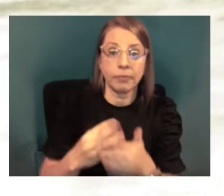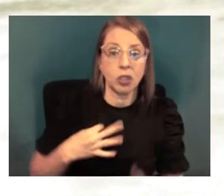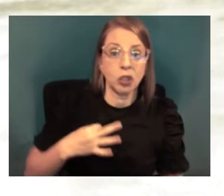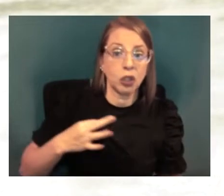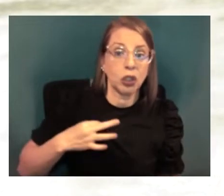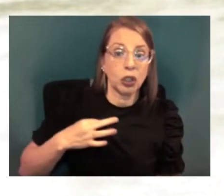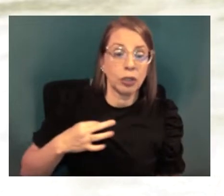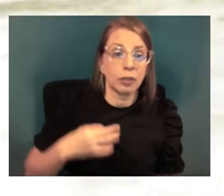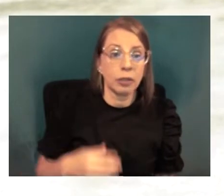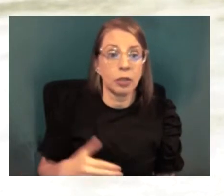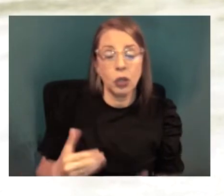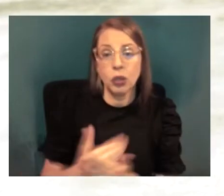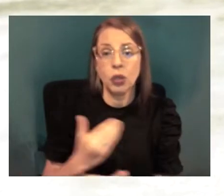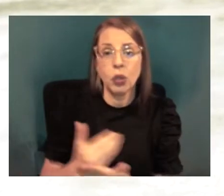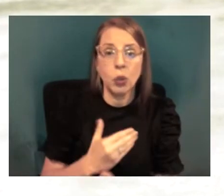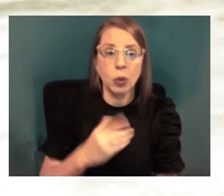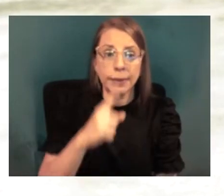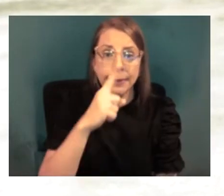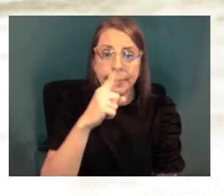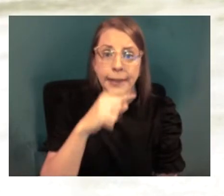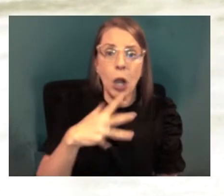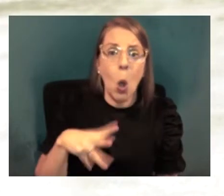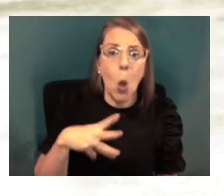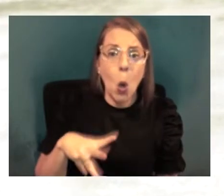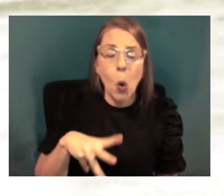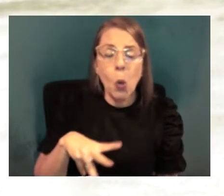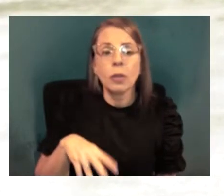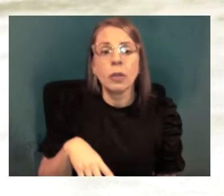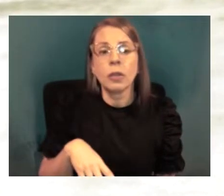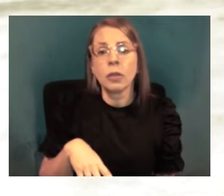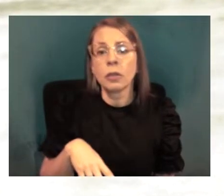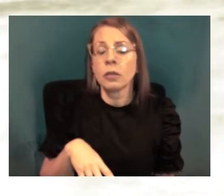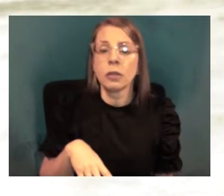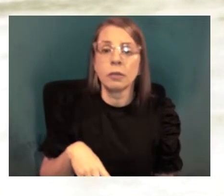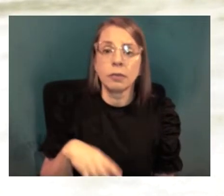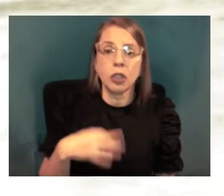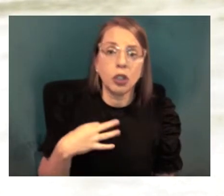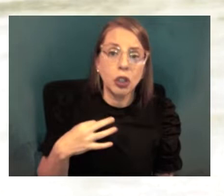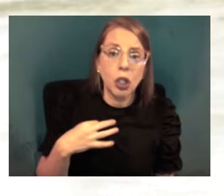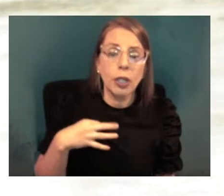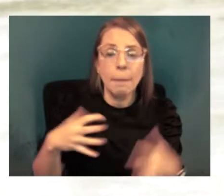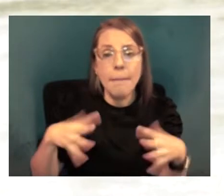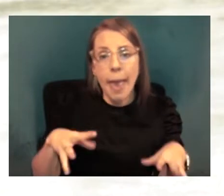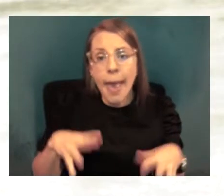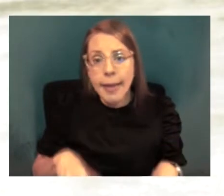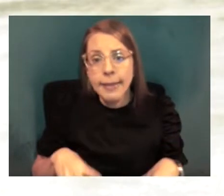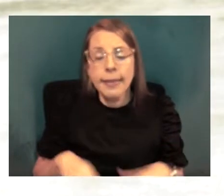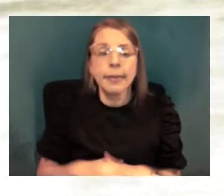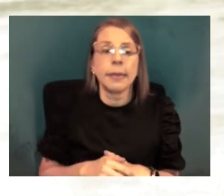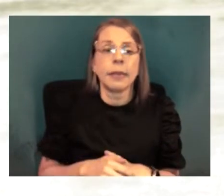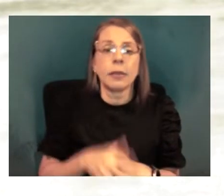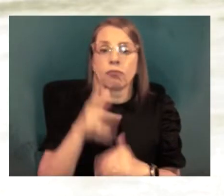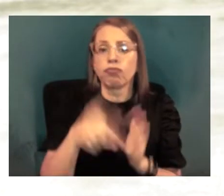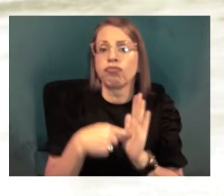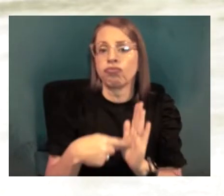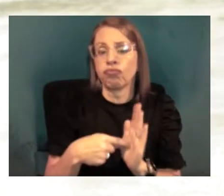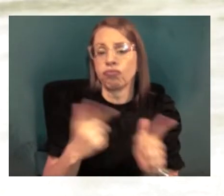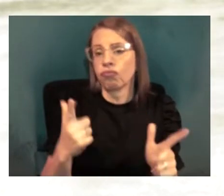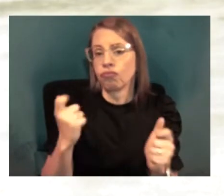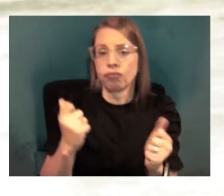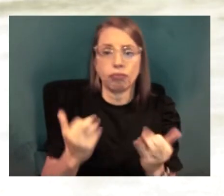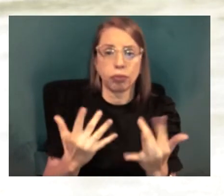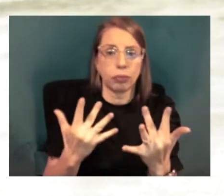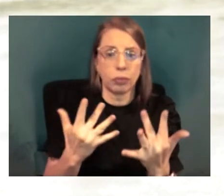synthetic clothes and shirts and pants that a lot of folks are wearing now will show just how quickly those can be affected